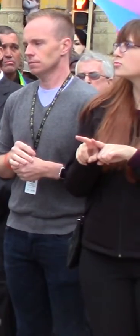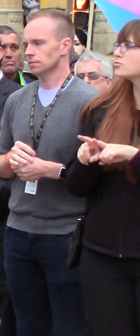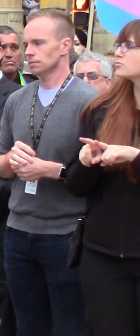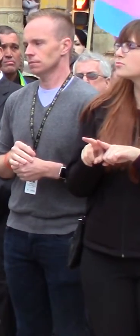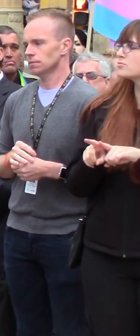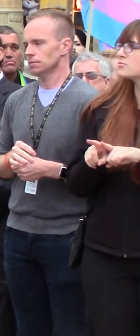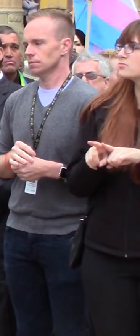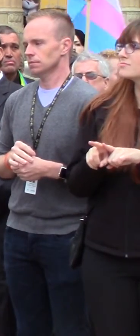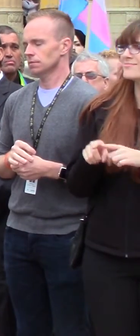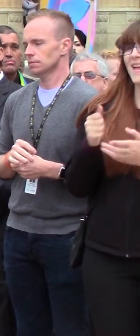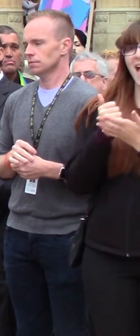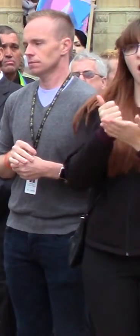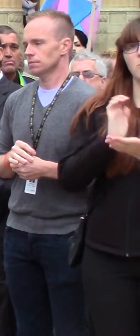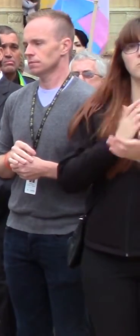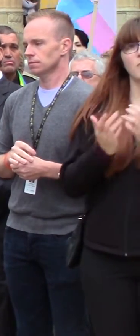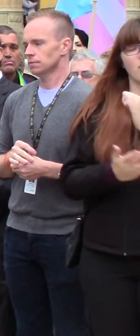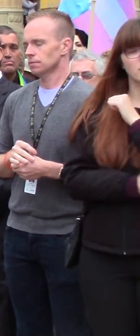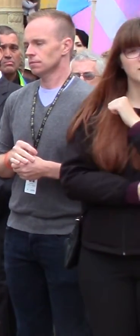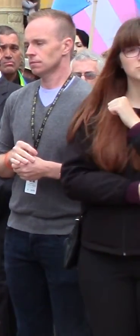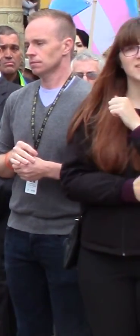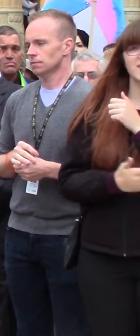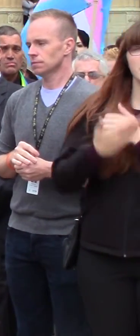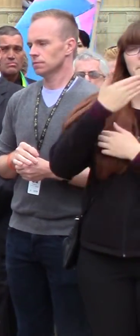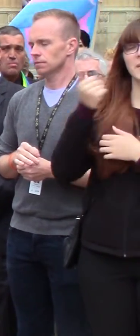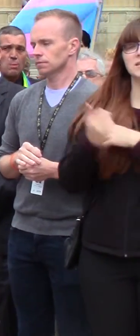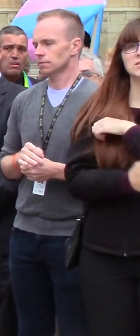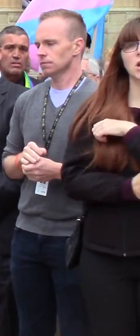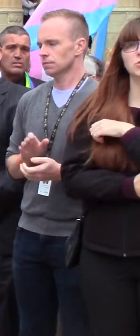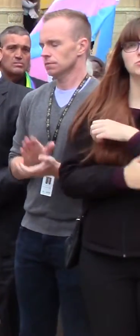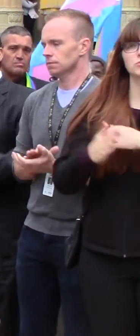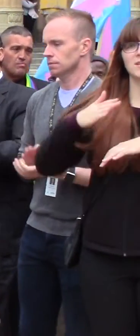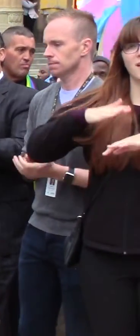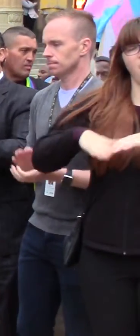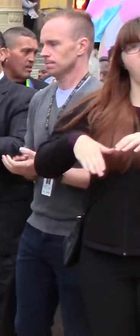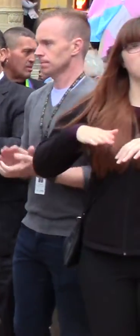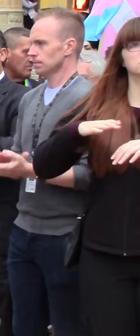the greatest country on earth. Thank you, and peace to you all.